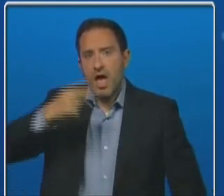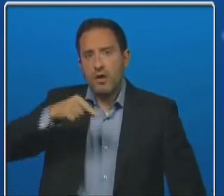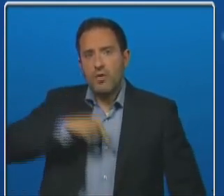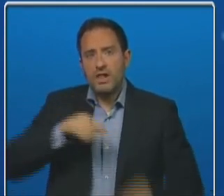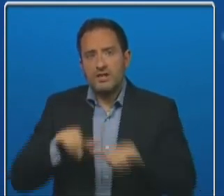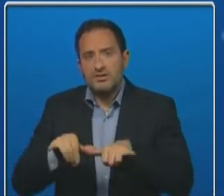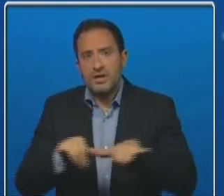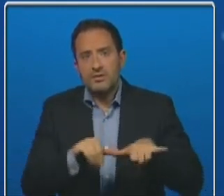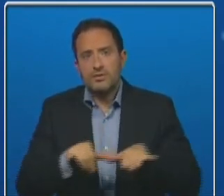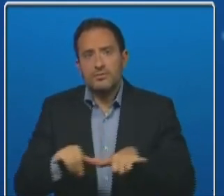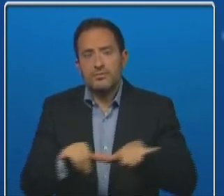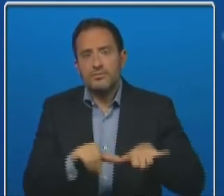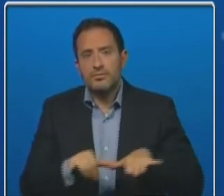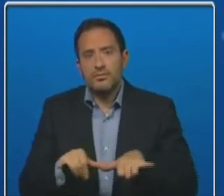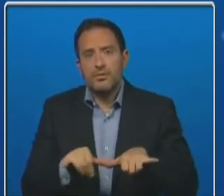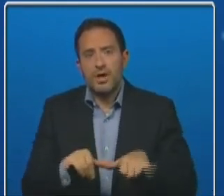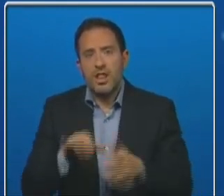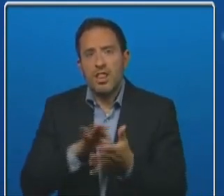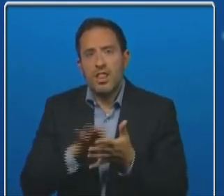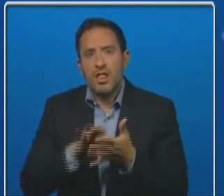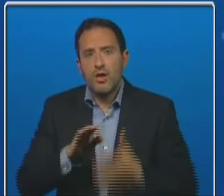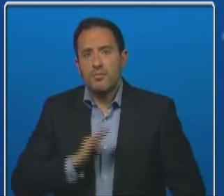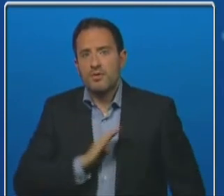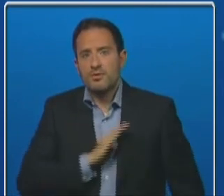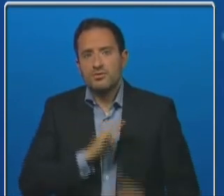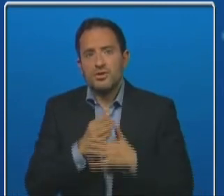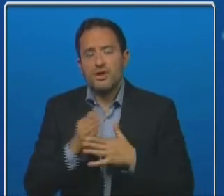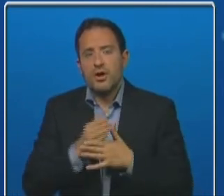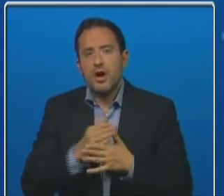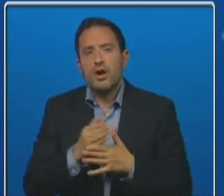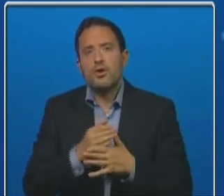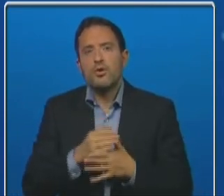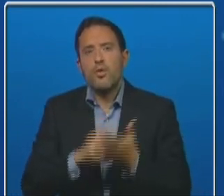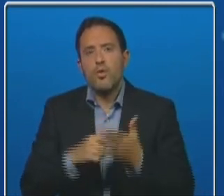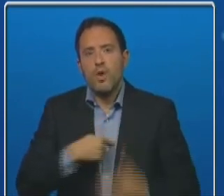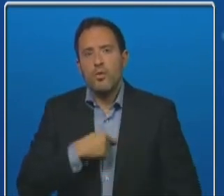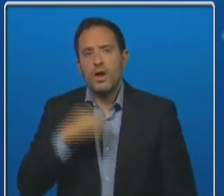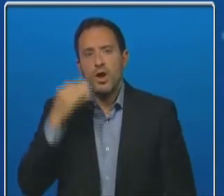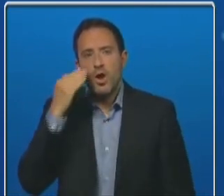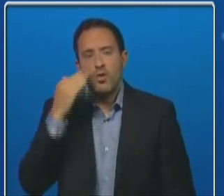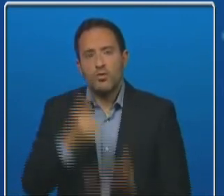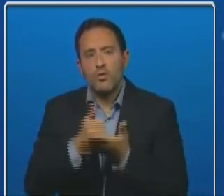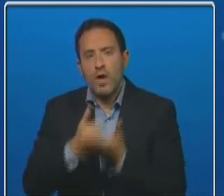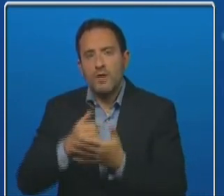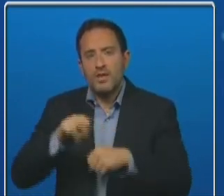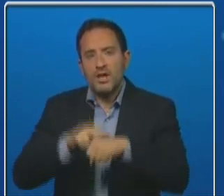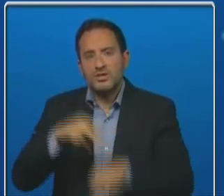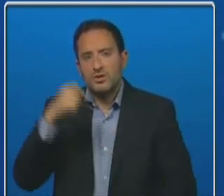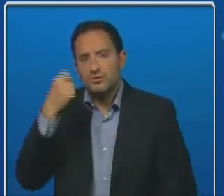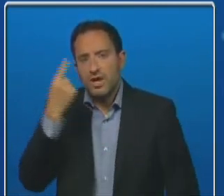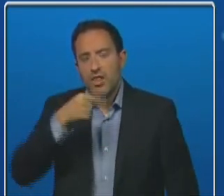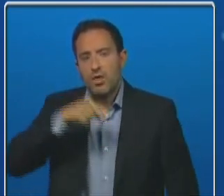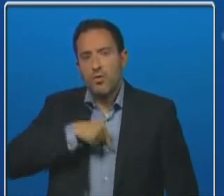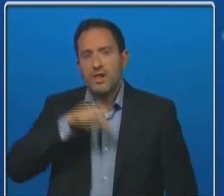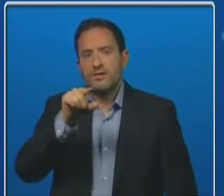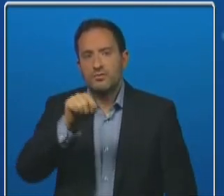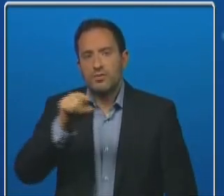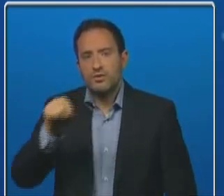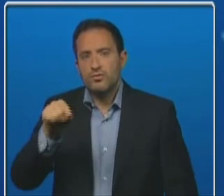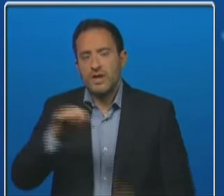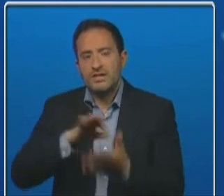you otherwise. The Census Bureau is committed to sharing what we know when we know it to help the nation understand the quality of the 2020